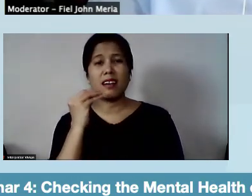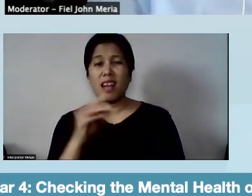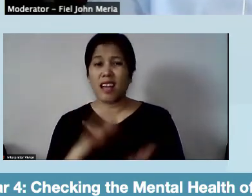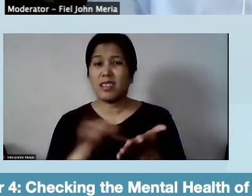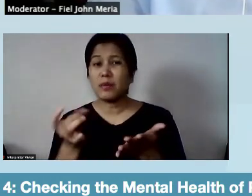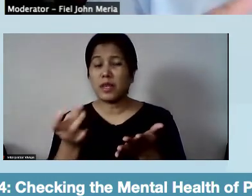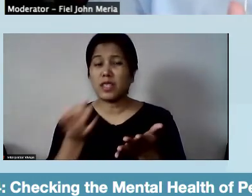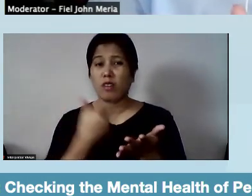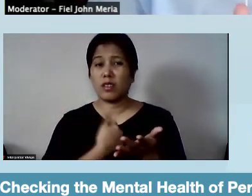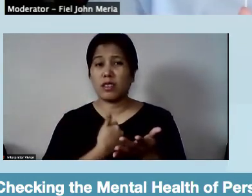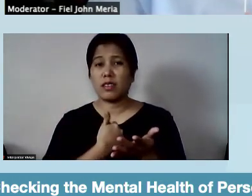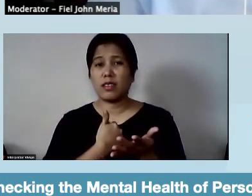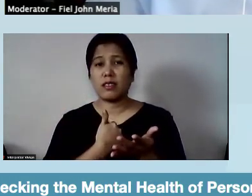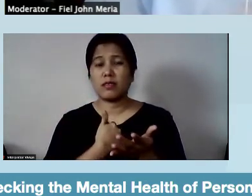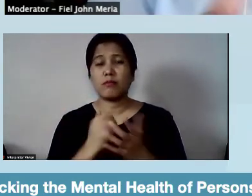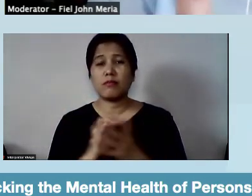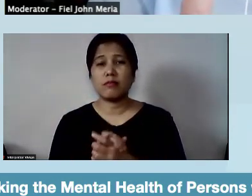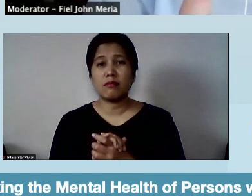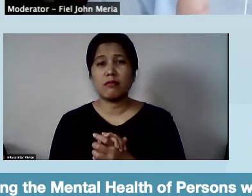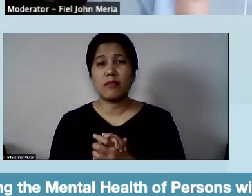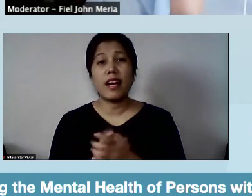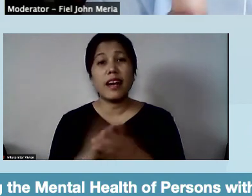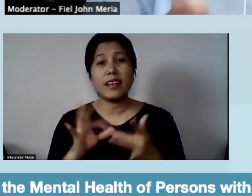nowadays, because I like my job,